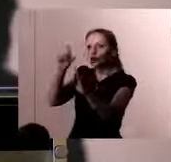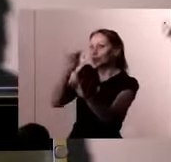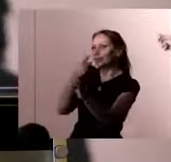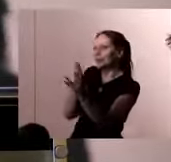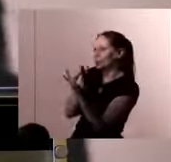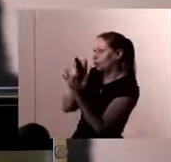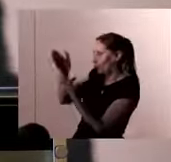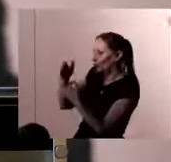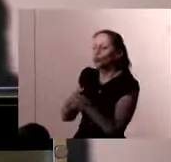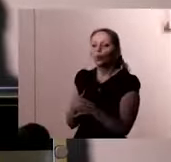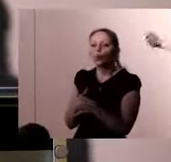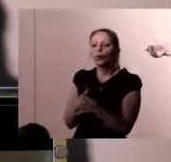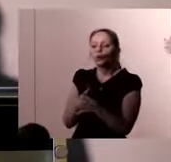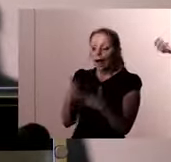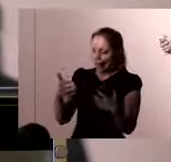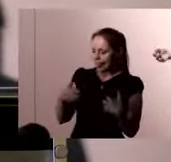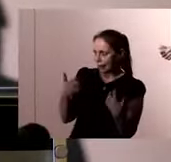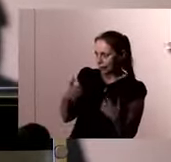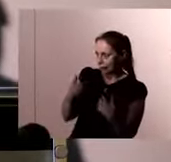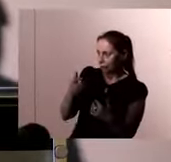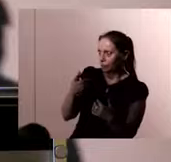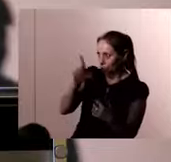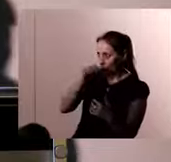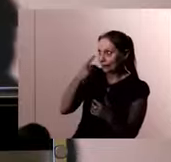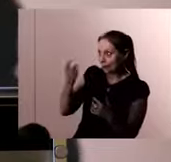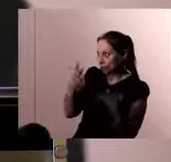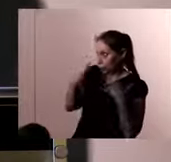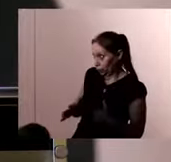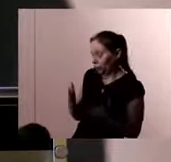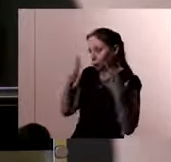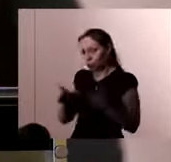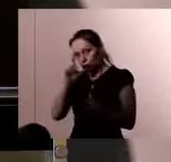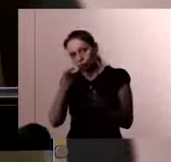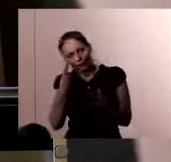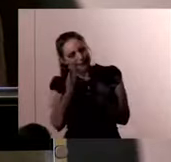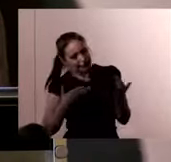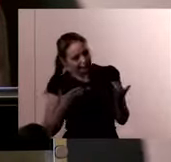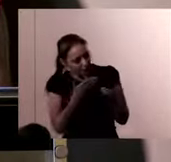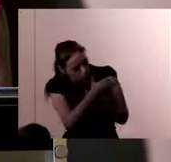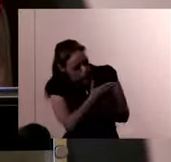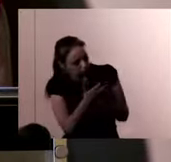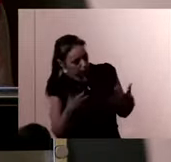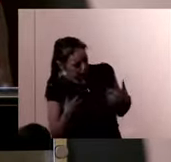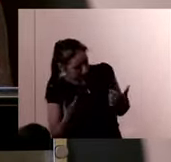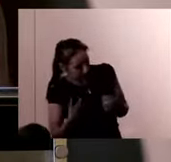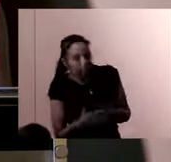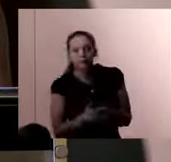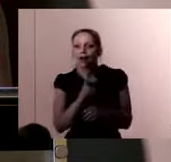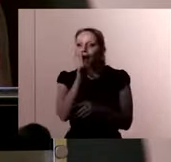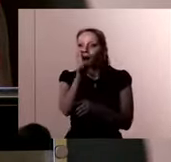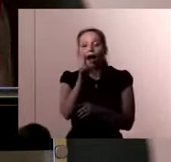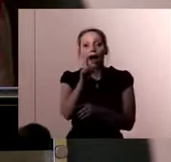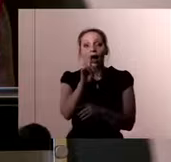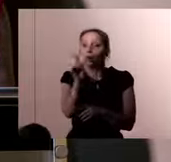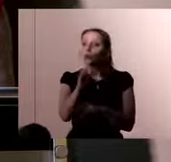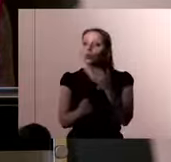see the chimpanzee knew it could still be seen. So it turns out that